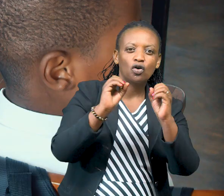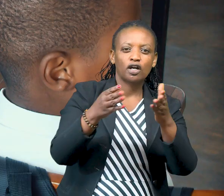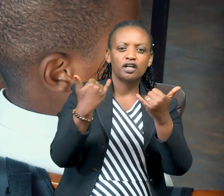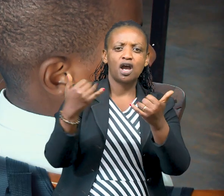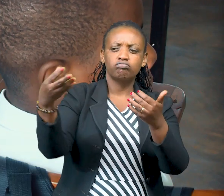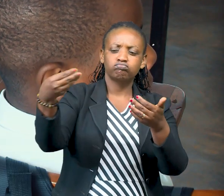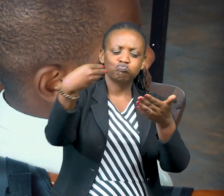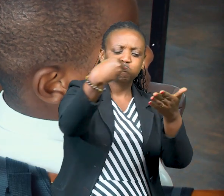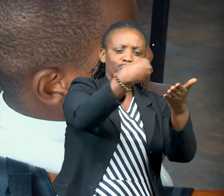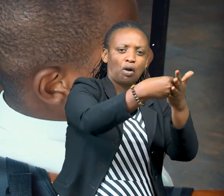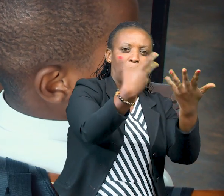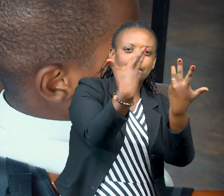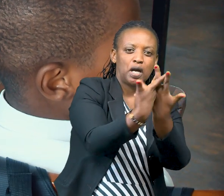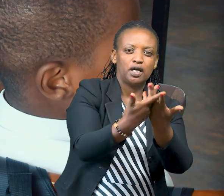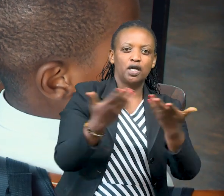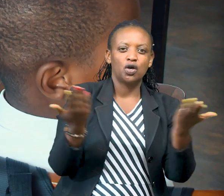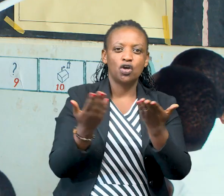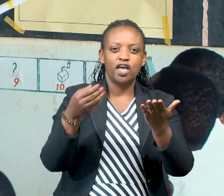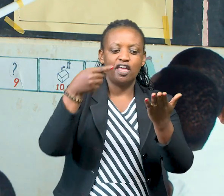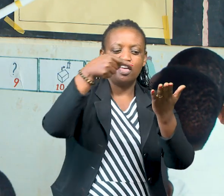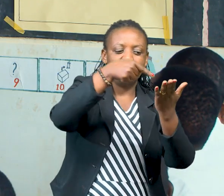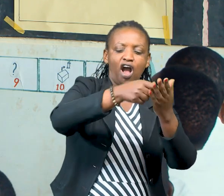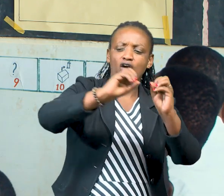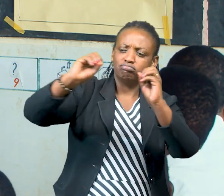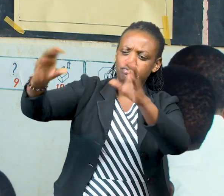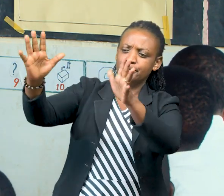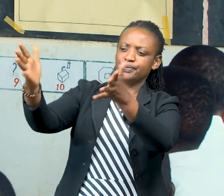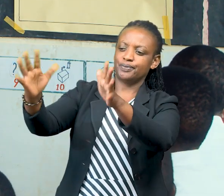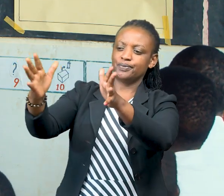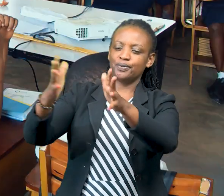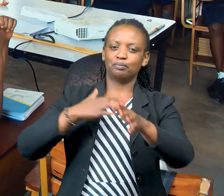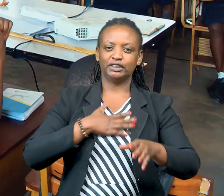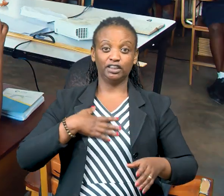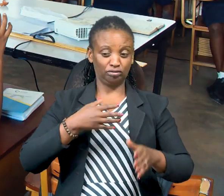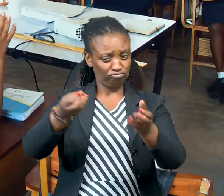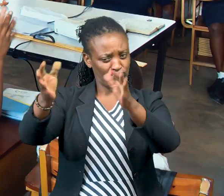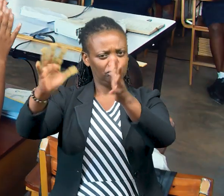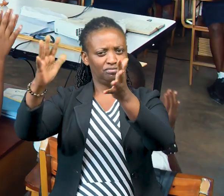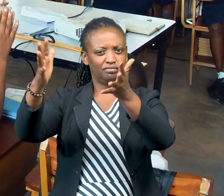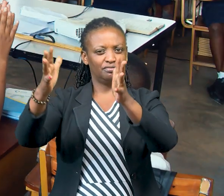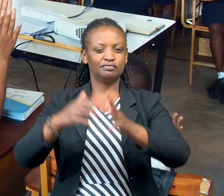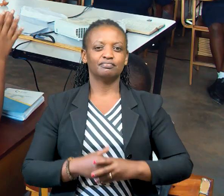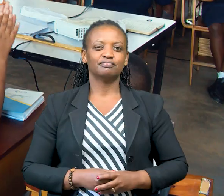Eggshell. Okay, can you now paste it where it's supposed to be? Here. Can you clap for him, please?